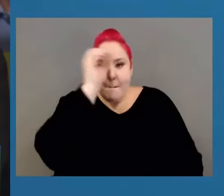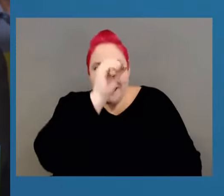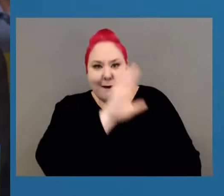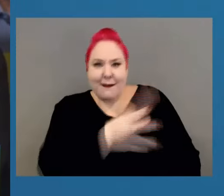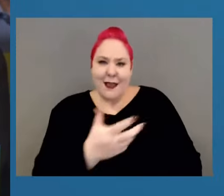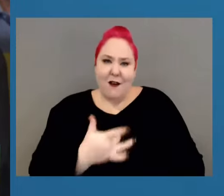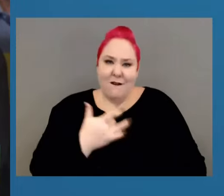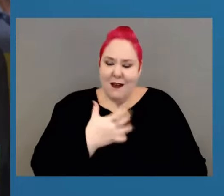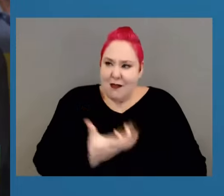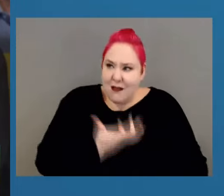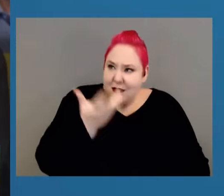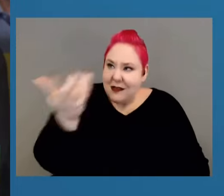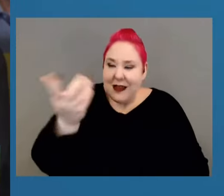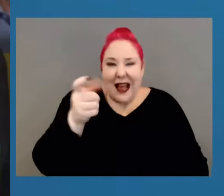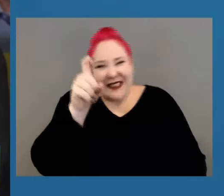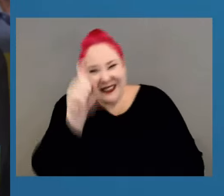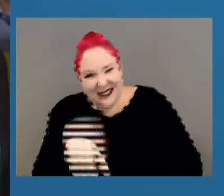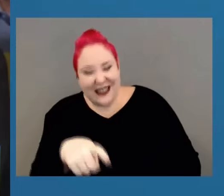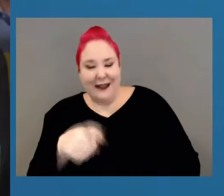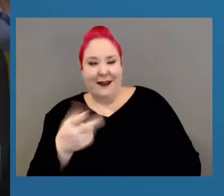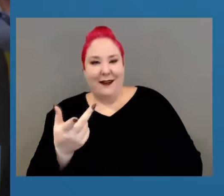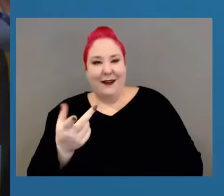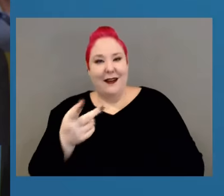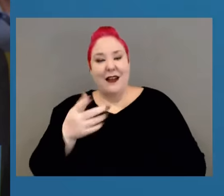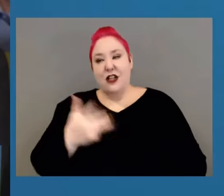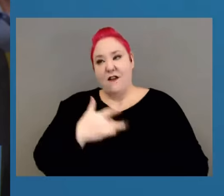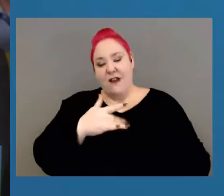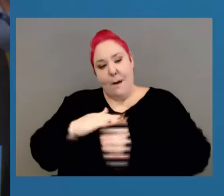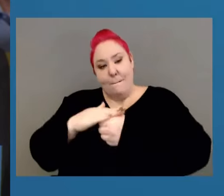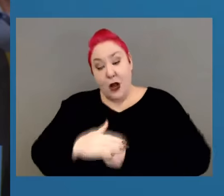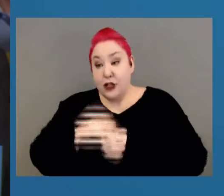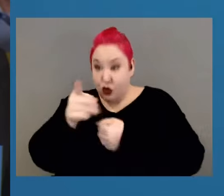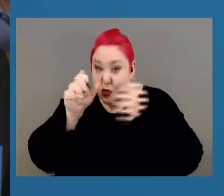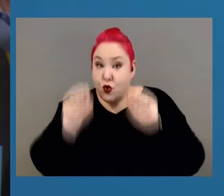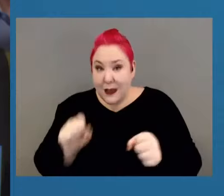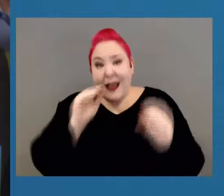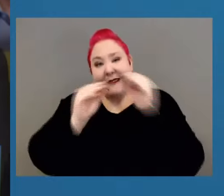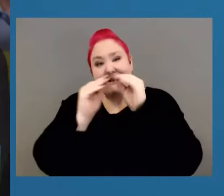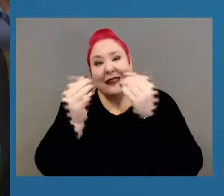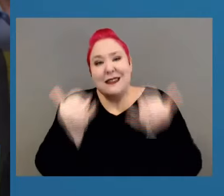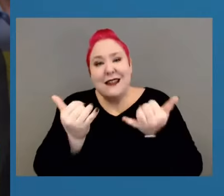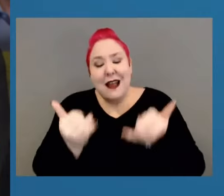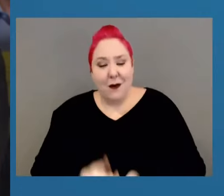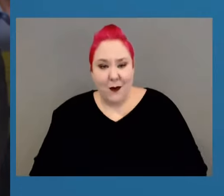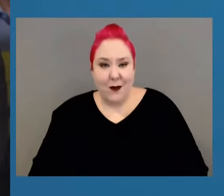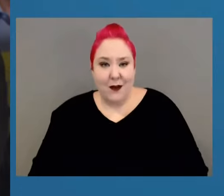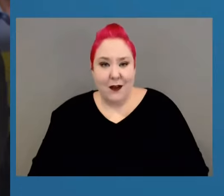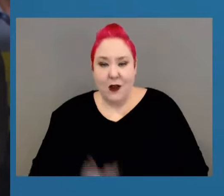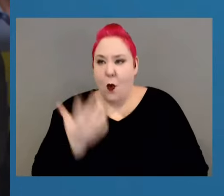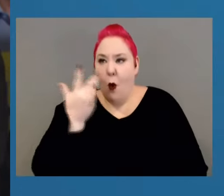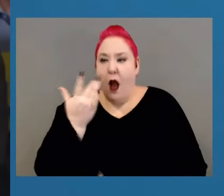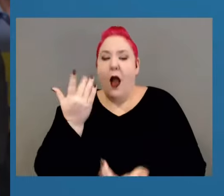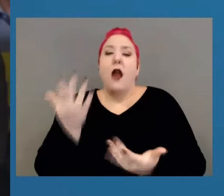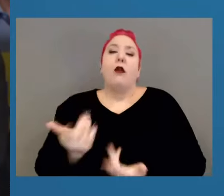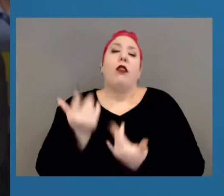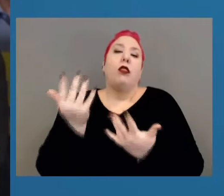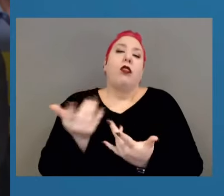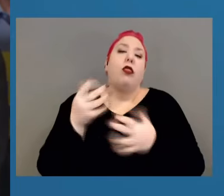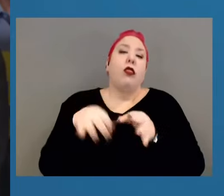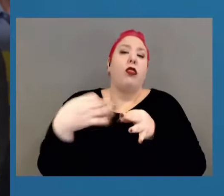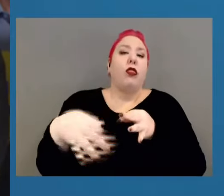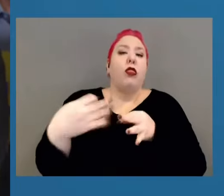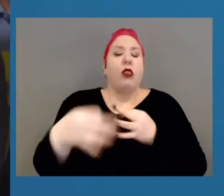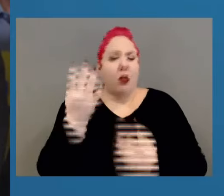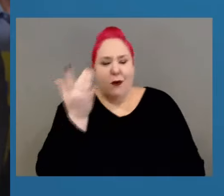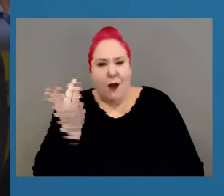pressure that you have time to reverse this right now. What are you waiting for? Because otherwise, you're